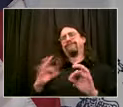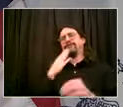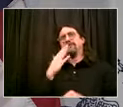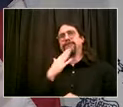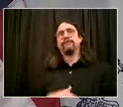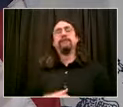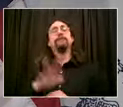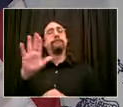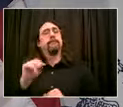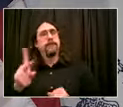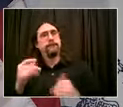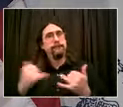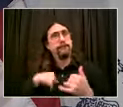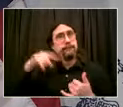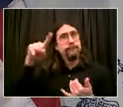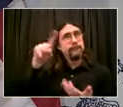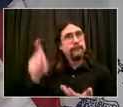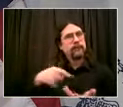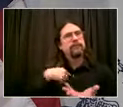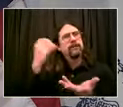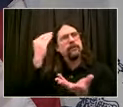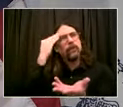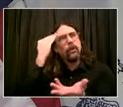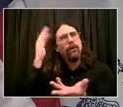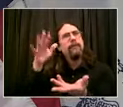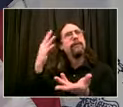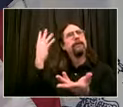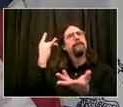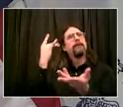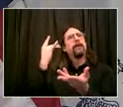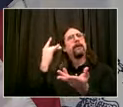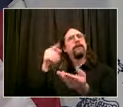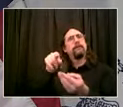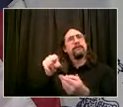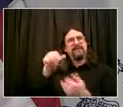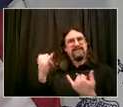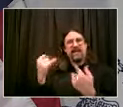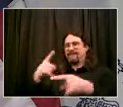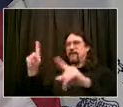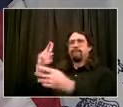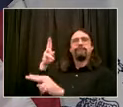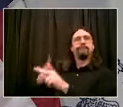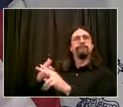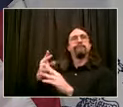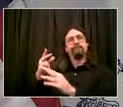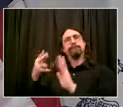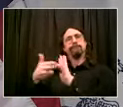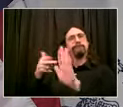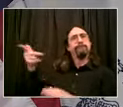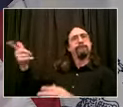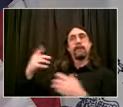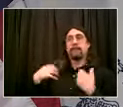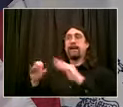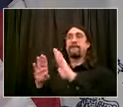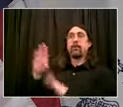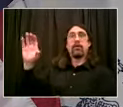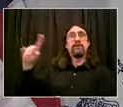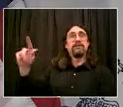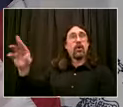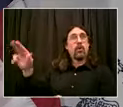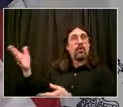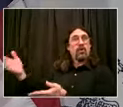Czar? As I said, we were focused last year on the emergency reality of turning this city